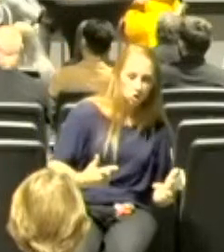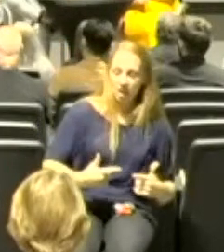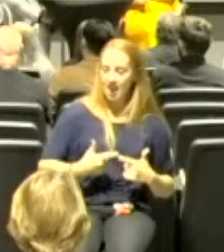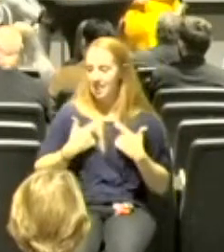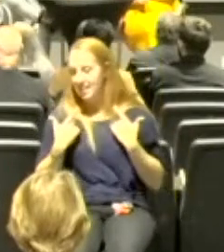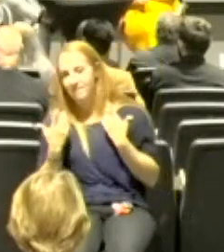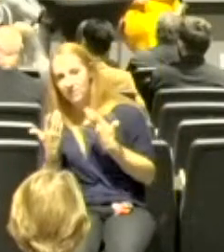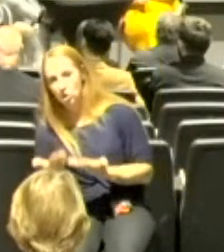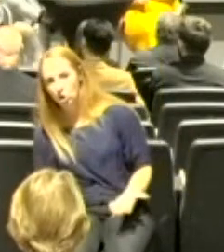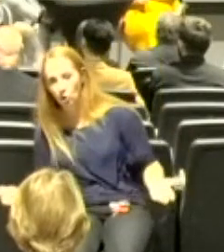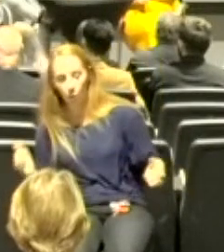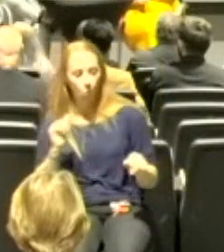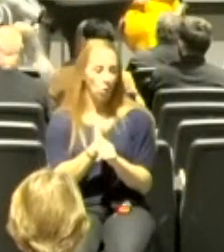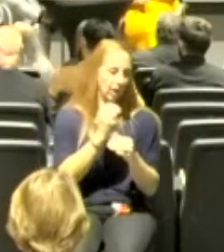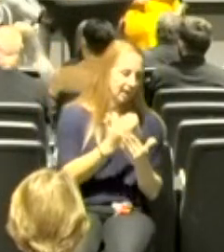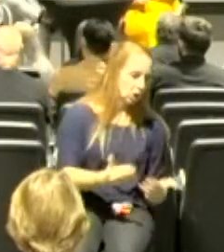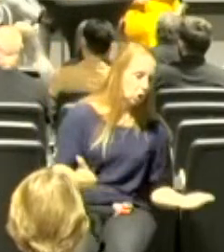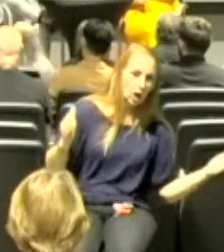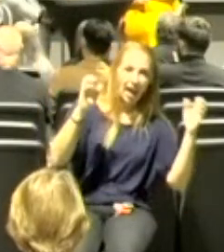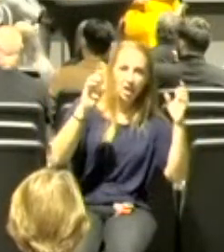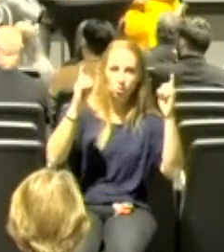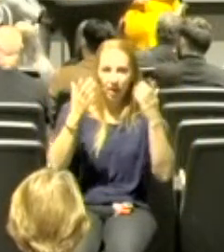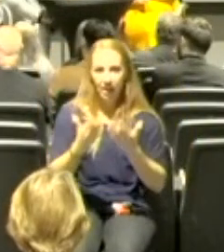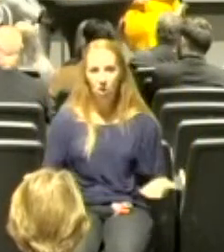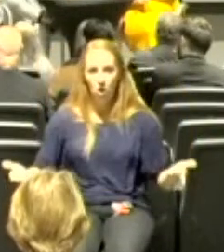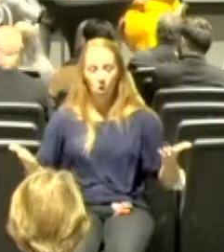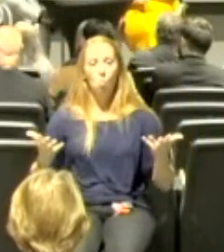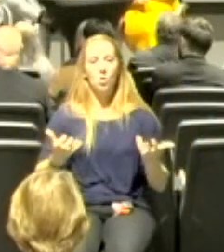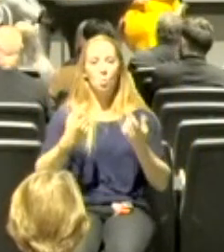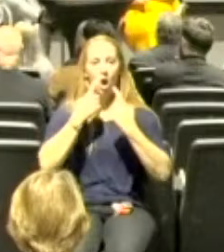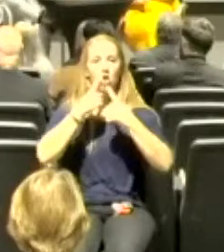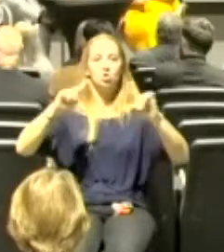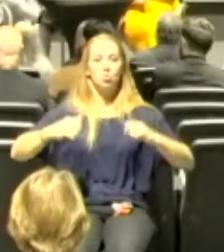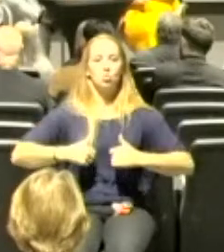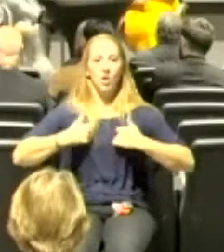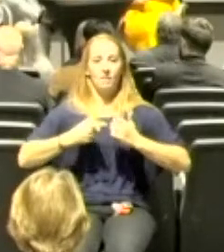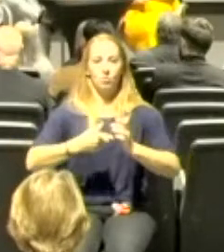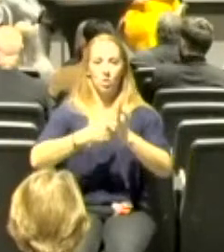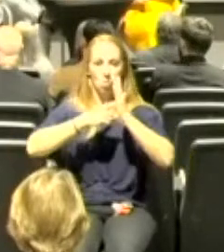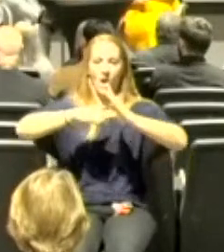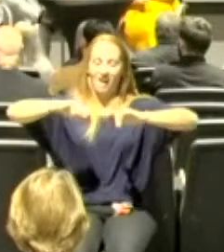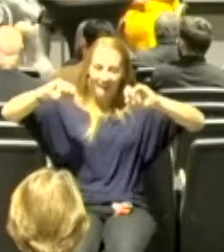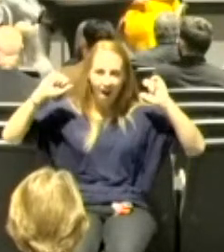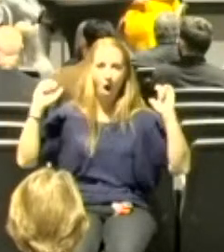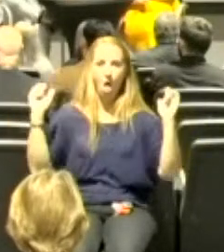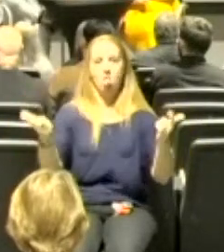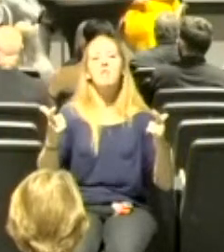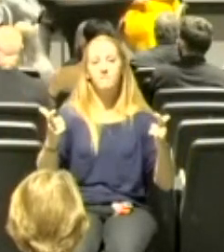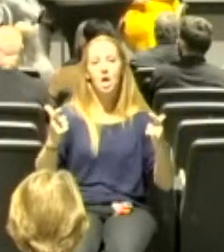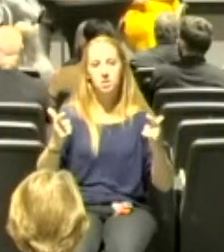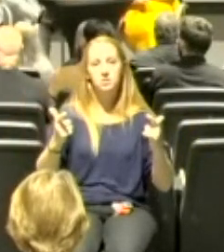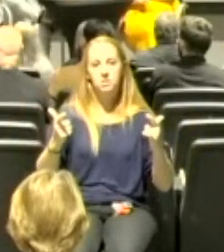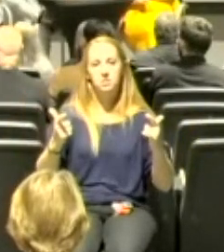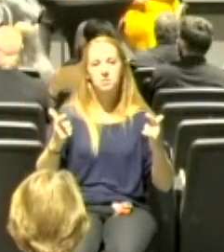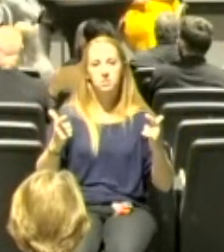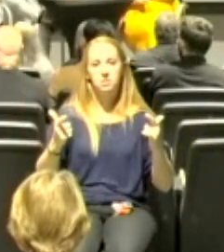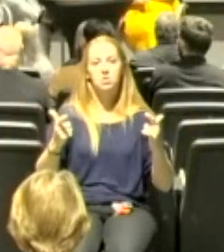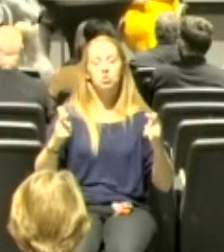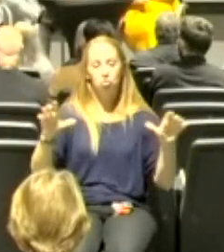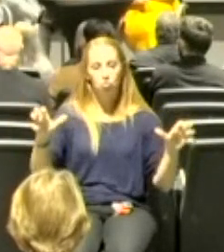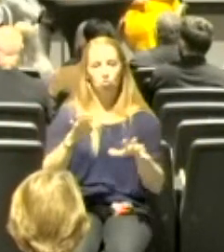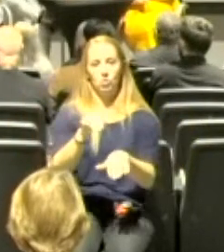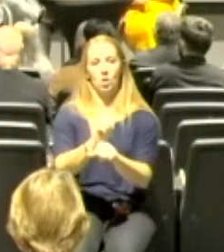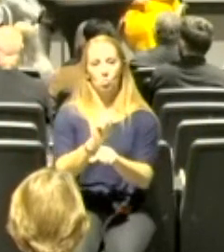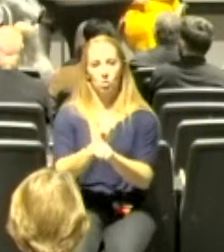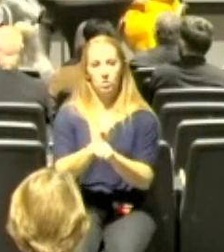is educated here, is able to thrive, it requires all of us to show up and do that work in very deliberate